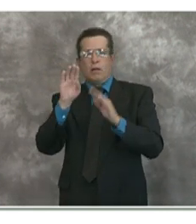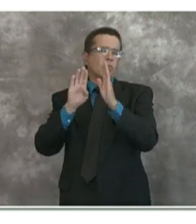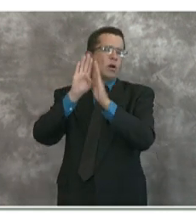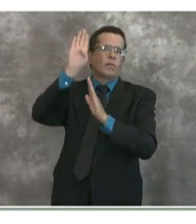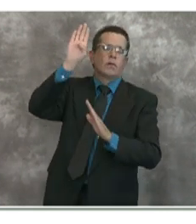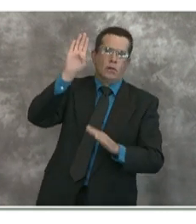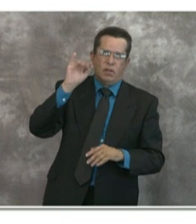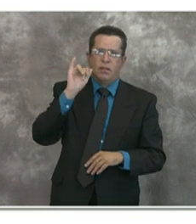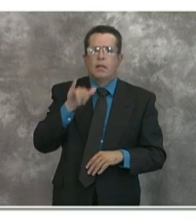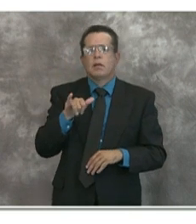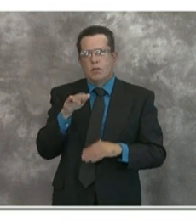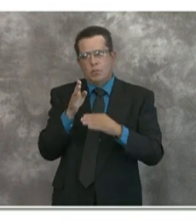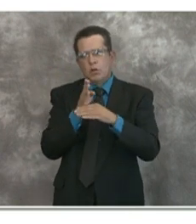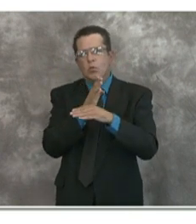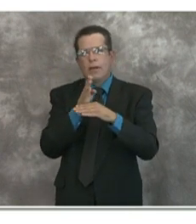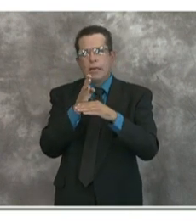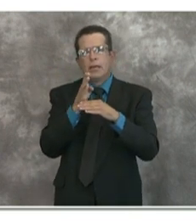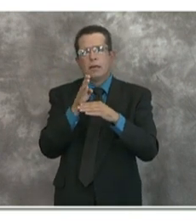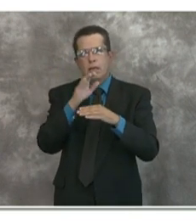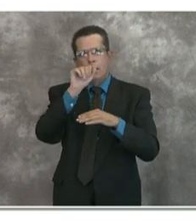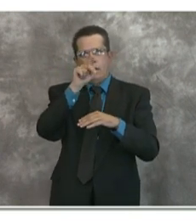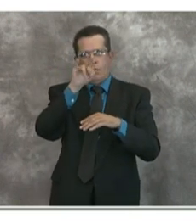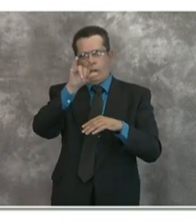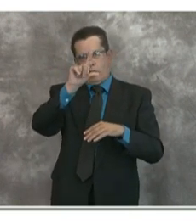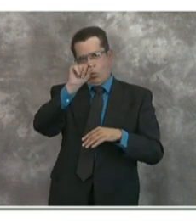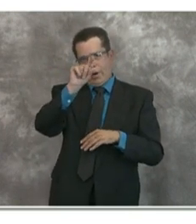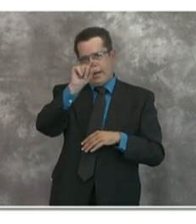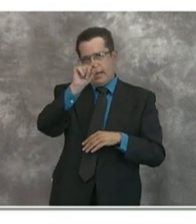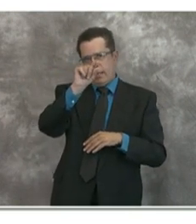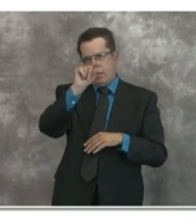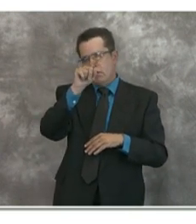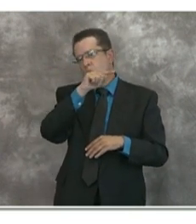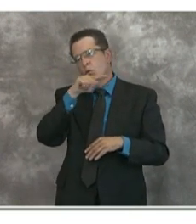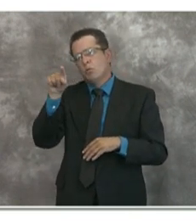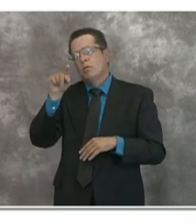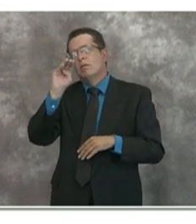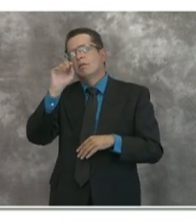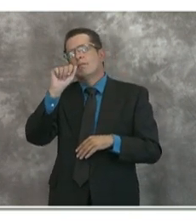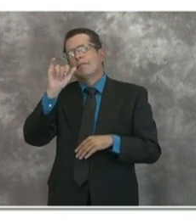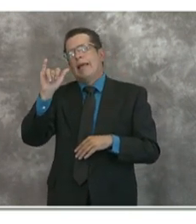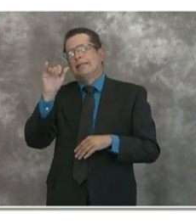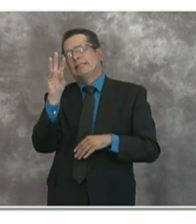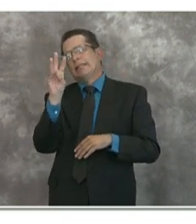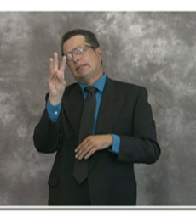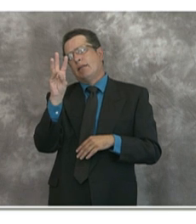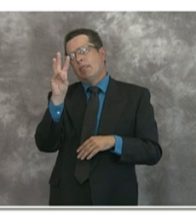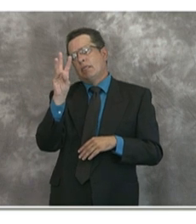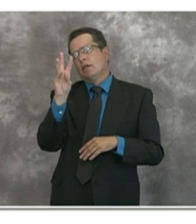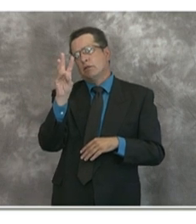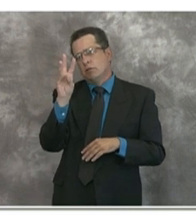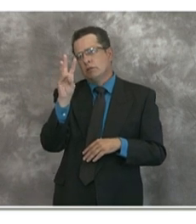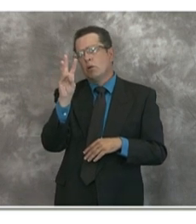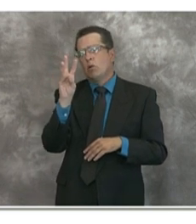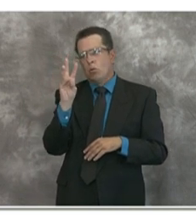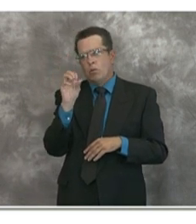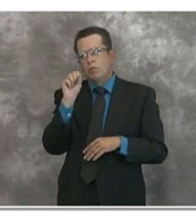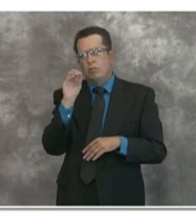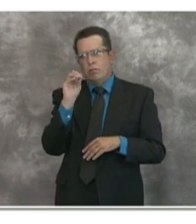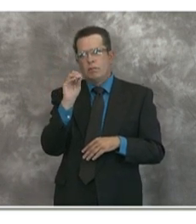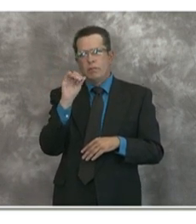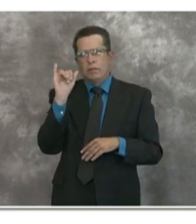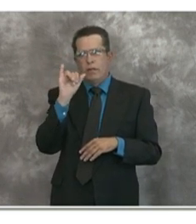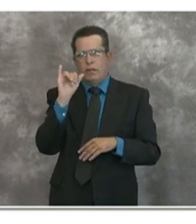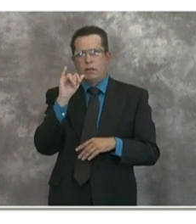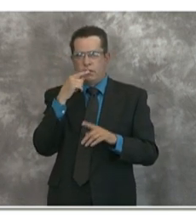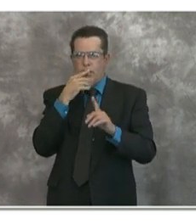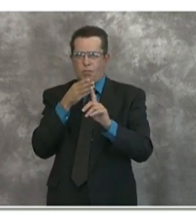was between April 20th up to about May 6th. So as stated